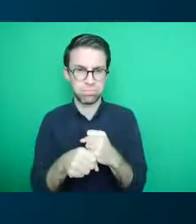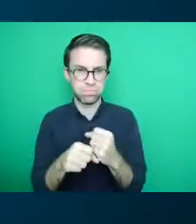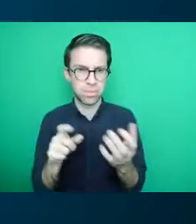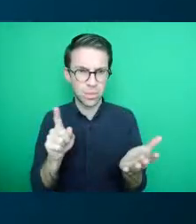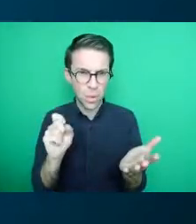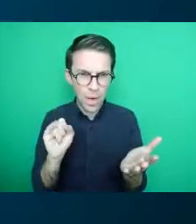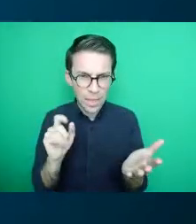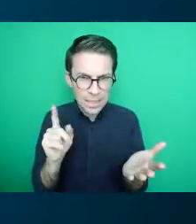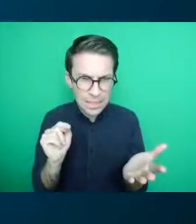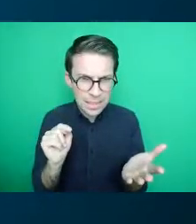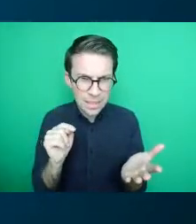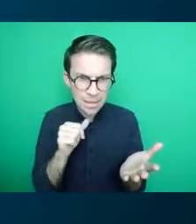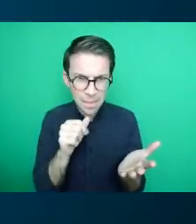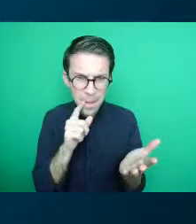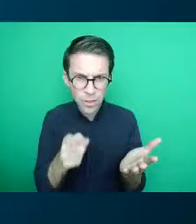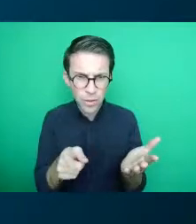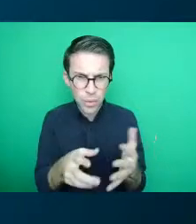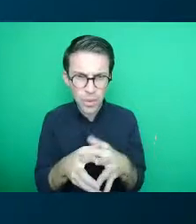anymore.